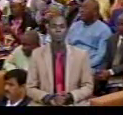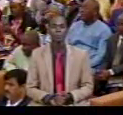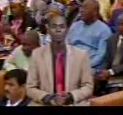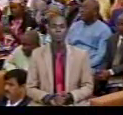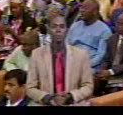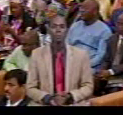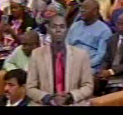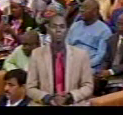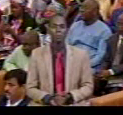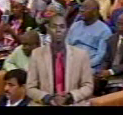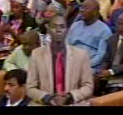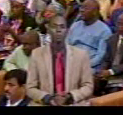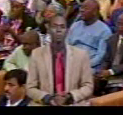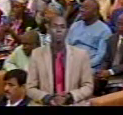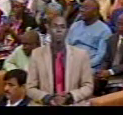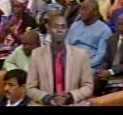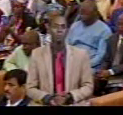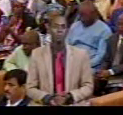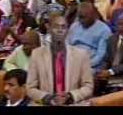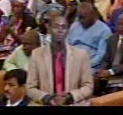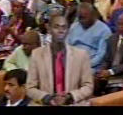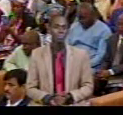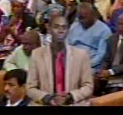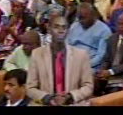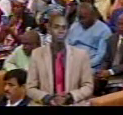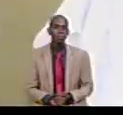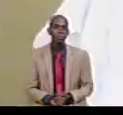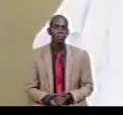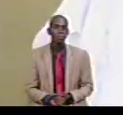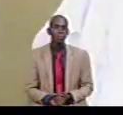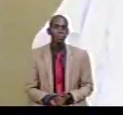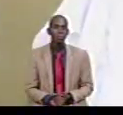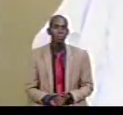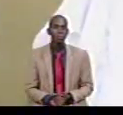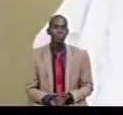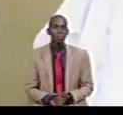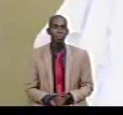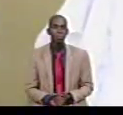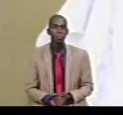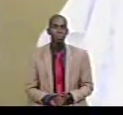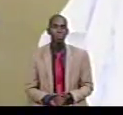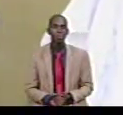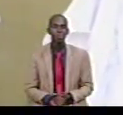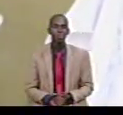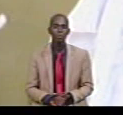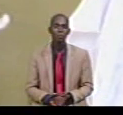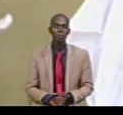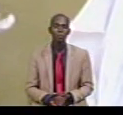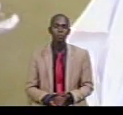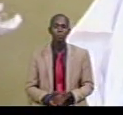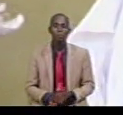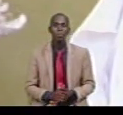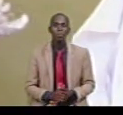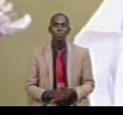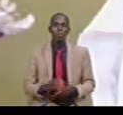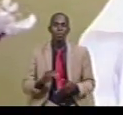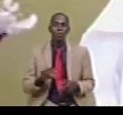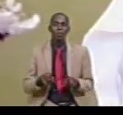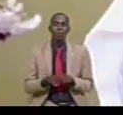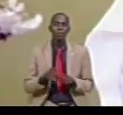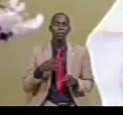gathering here on this occasion. As I stand here before you, representing the